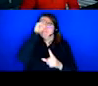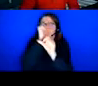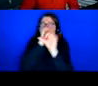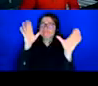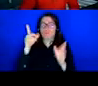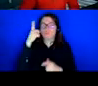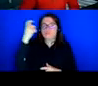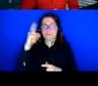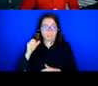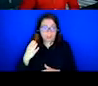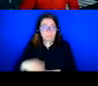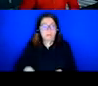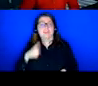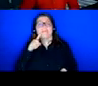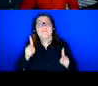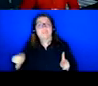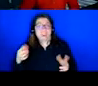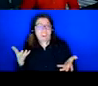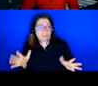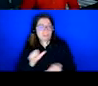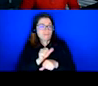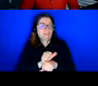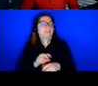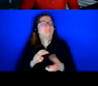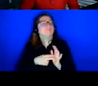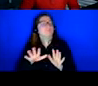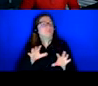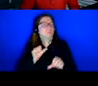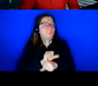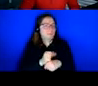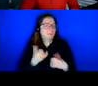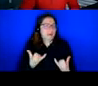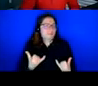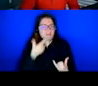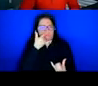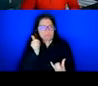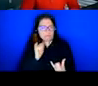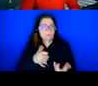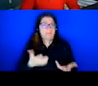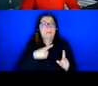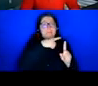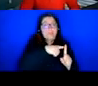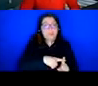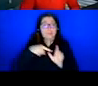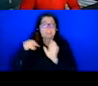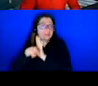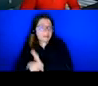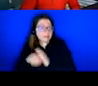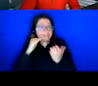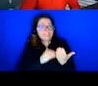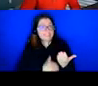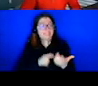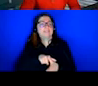working, evaluating your current job right now. So, this could look like a pros and cons list. This could look at reviewing a